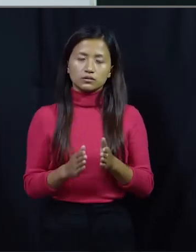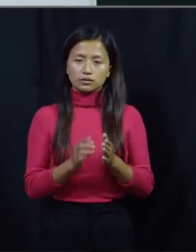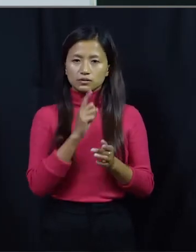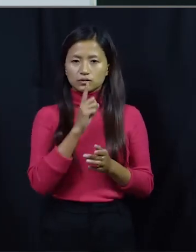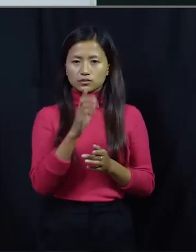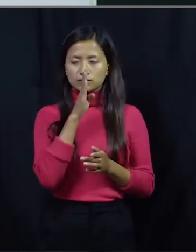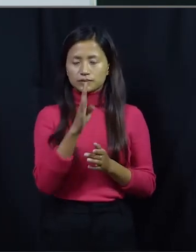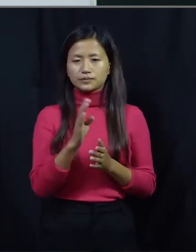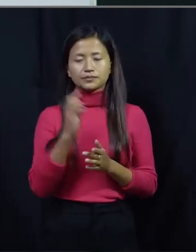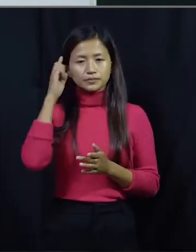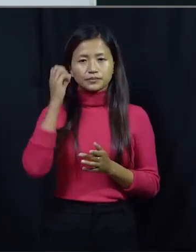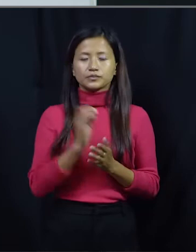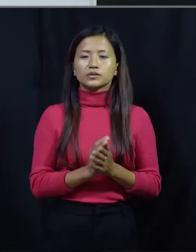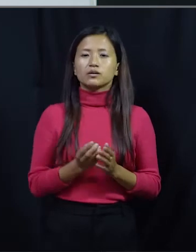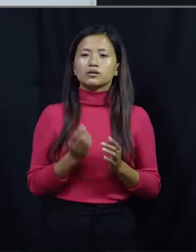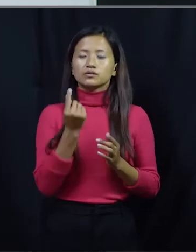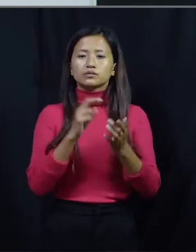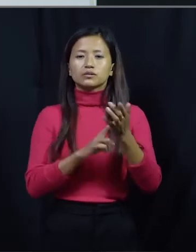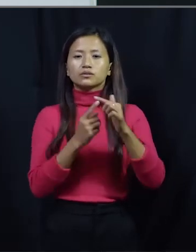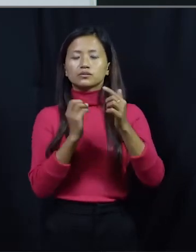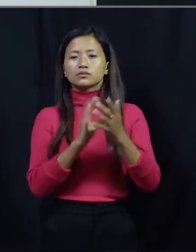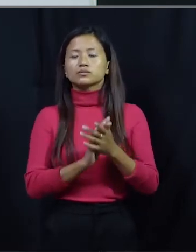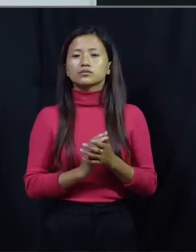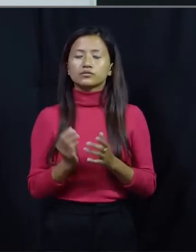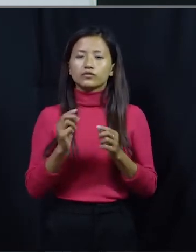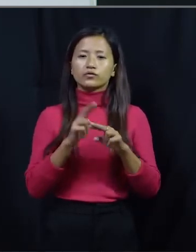be onto function